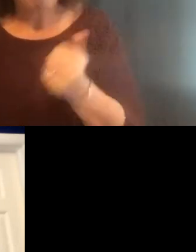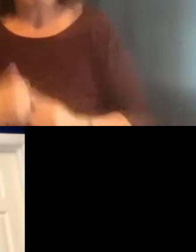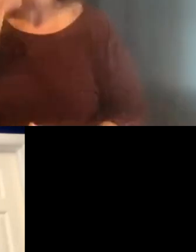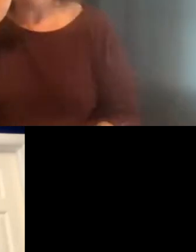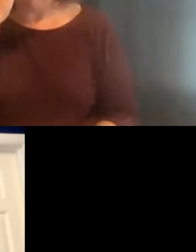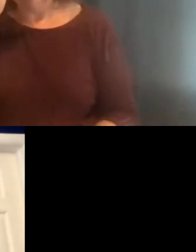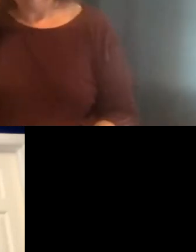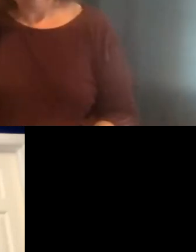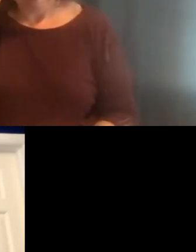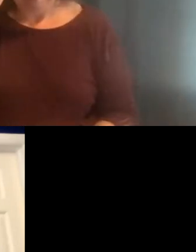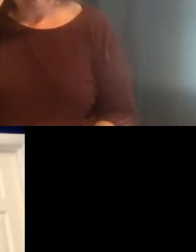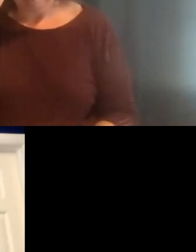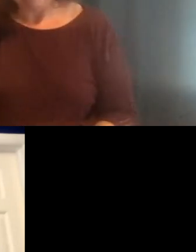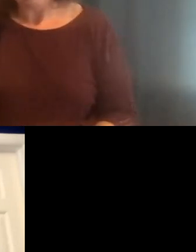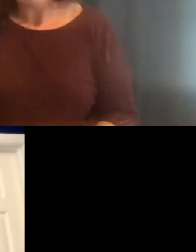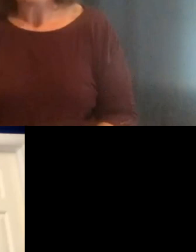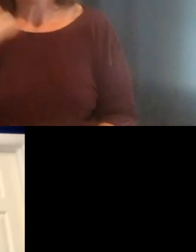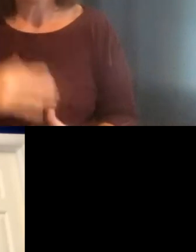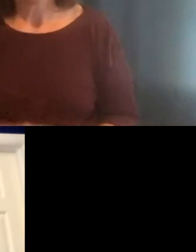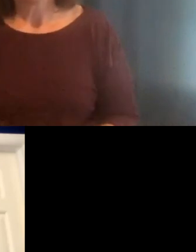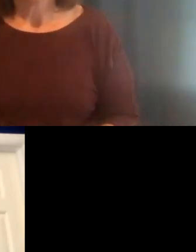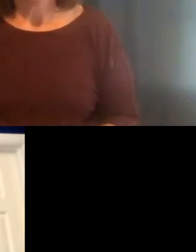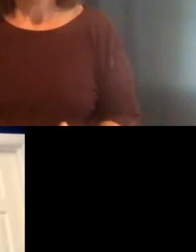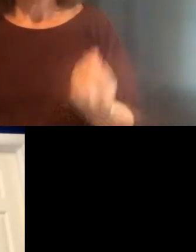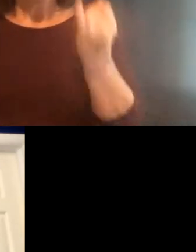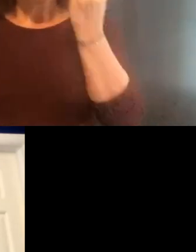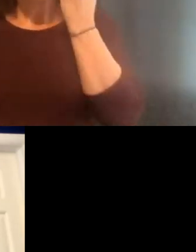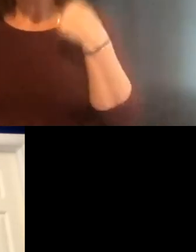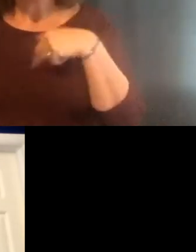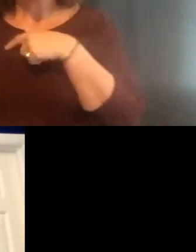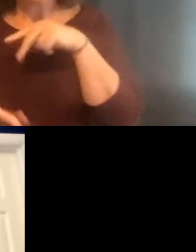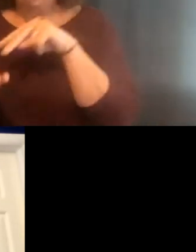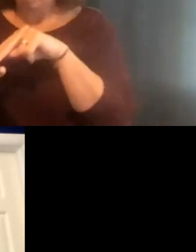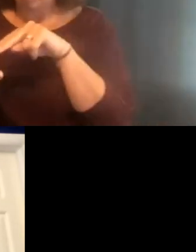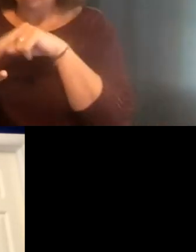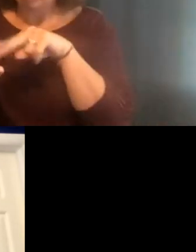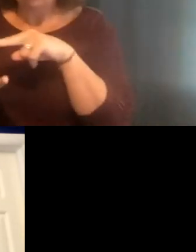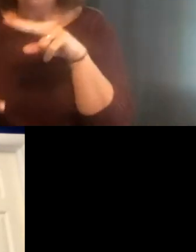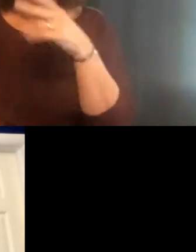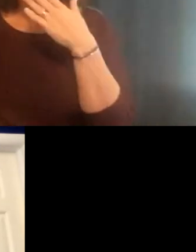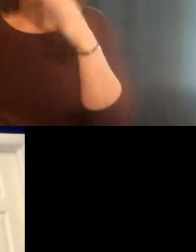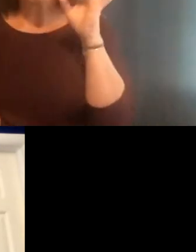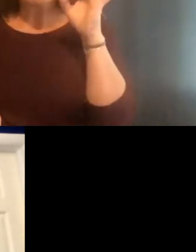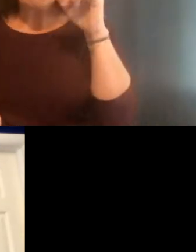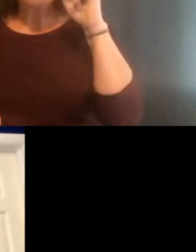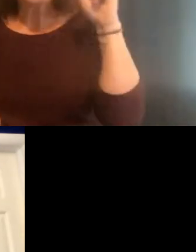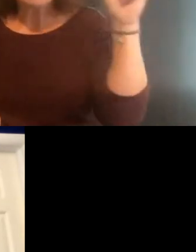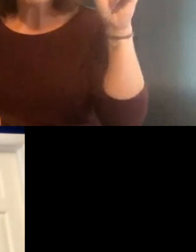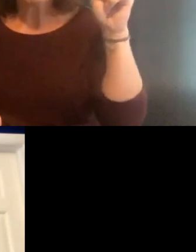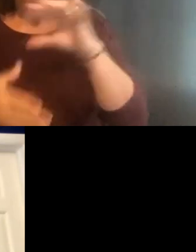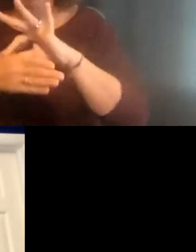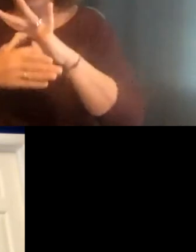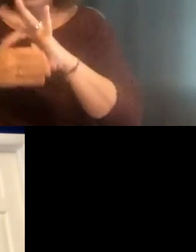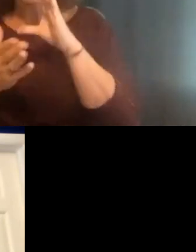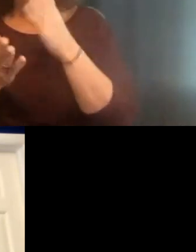yeah, generally when we look at nightmare content, people tend to have recurring nightmare themes or